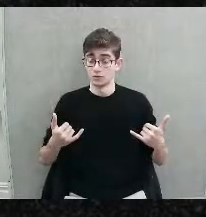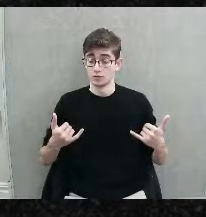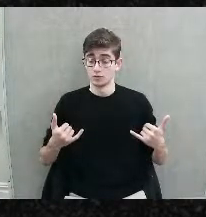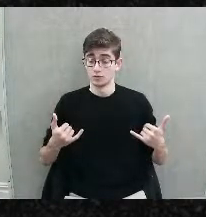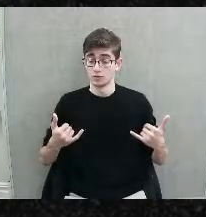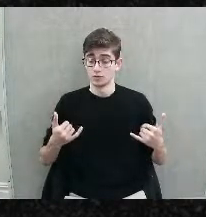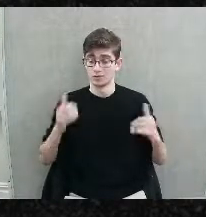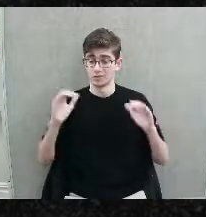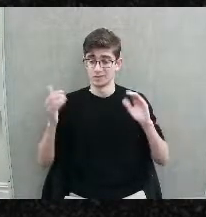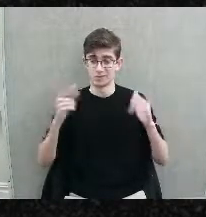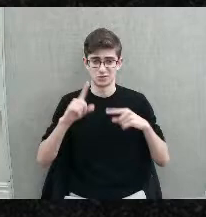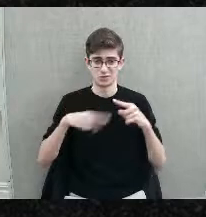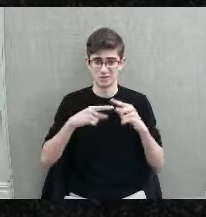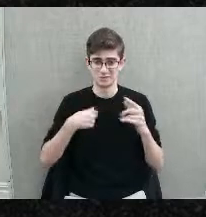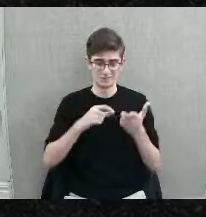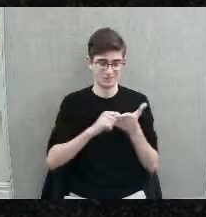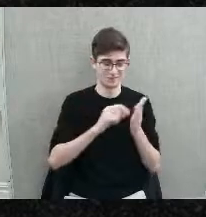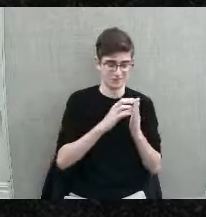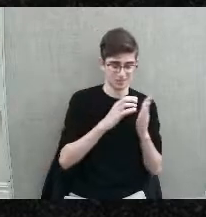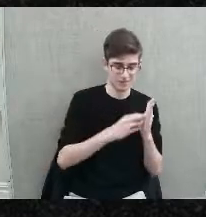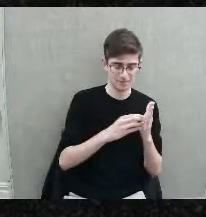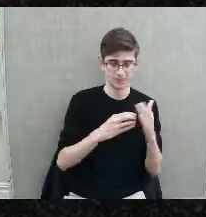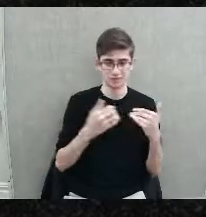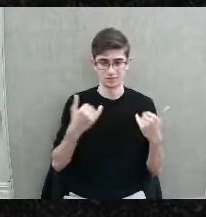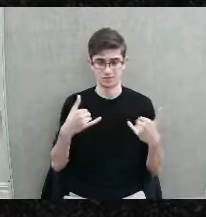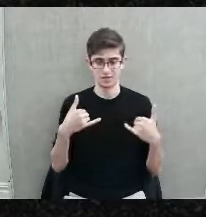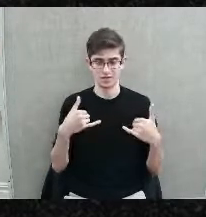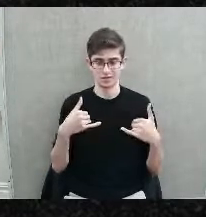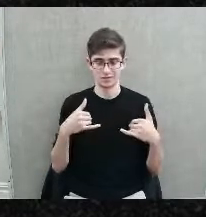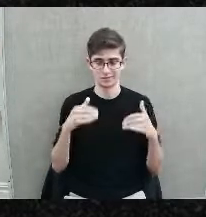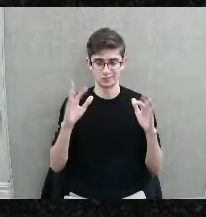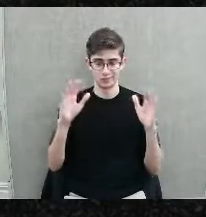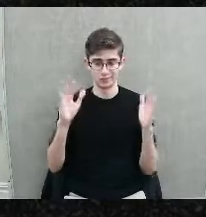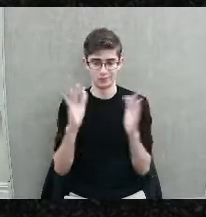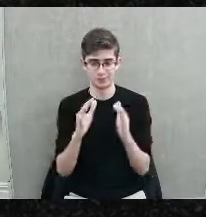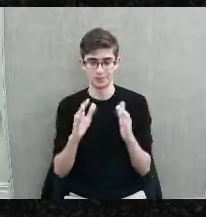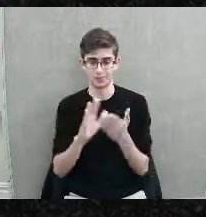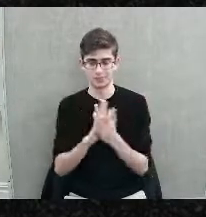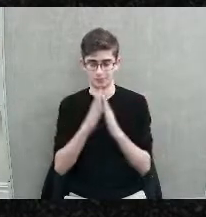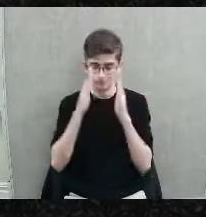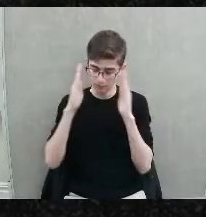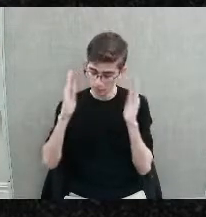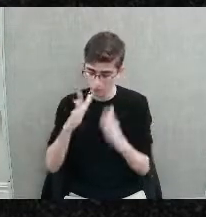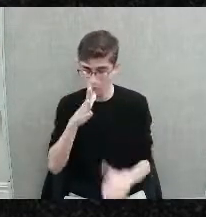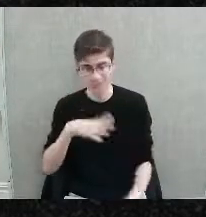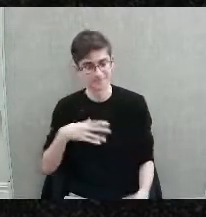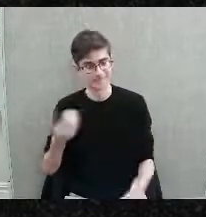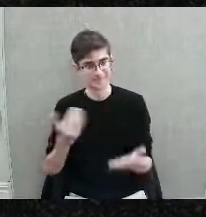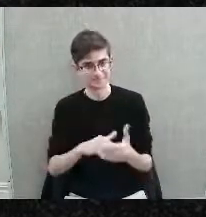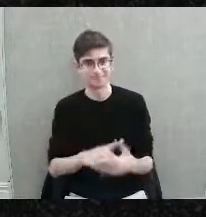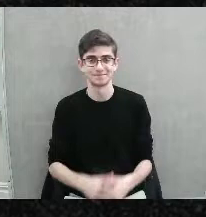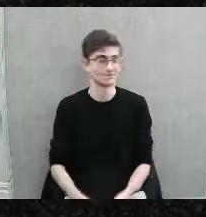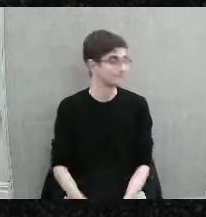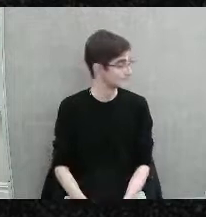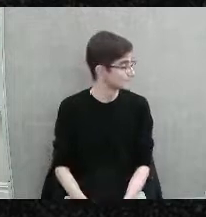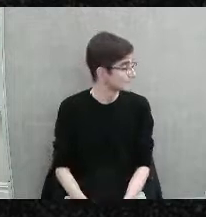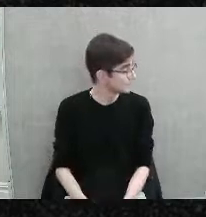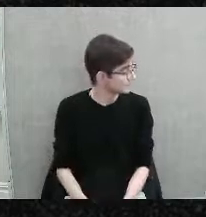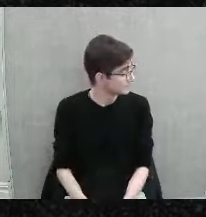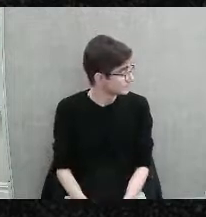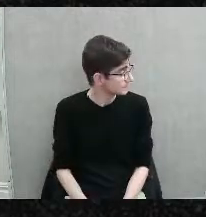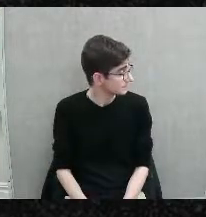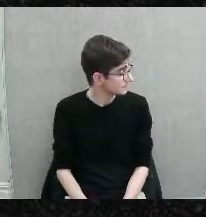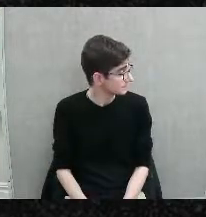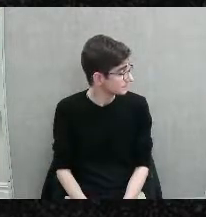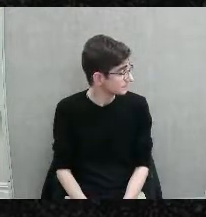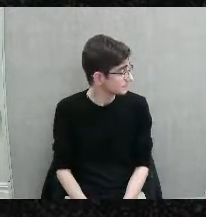it's just being reduced to the unborn infant. Thank you very much. So one of the questions that we